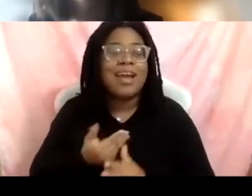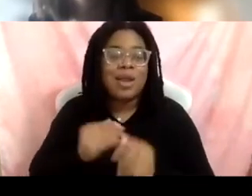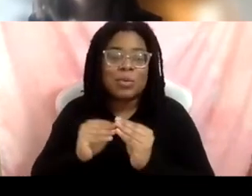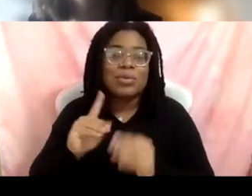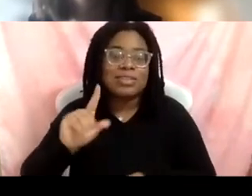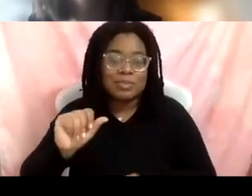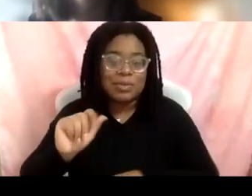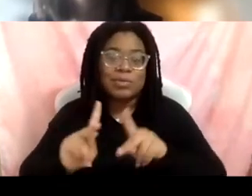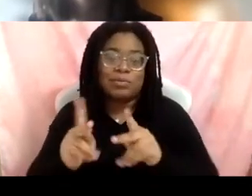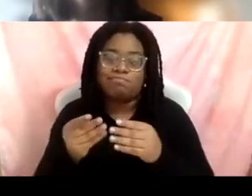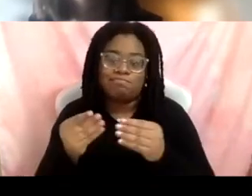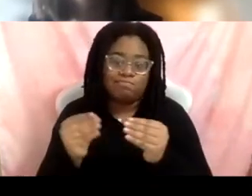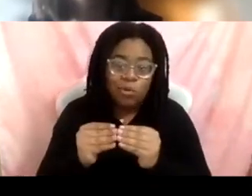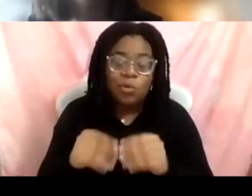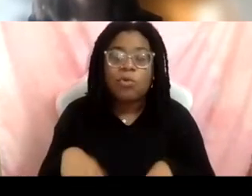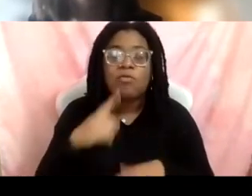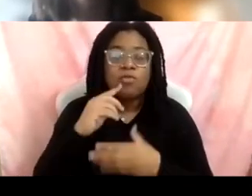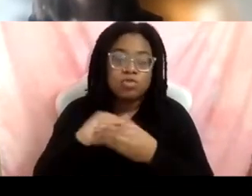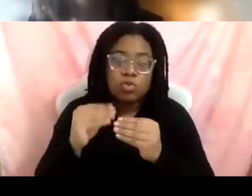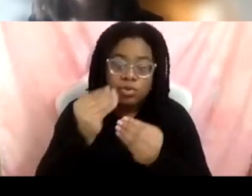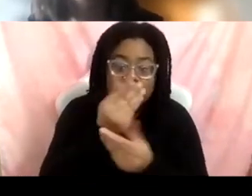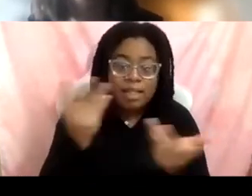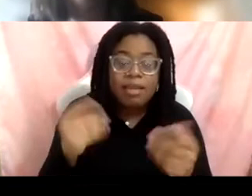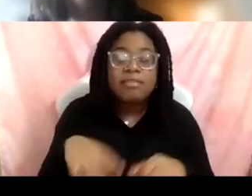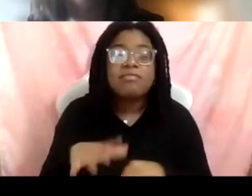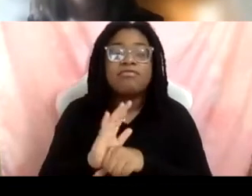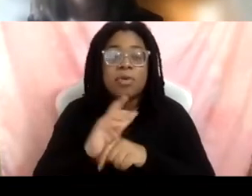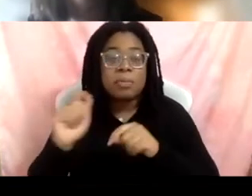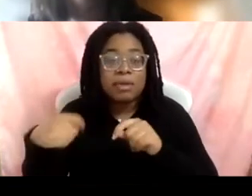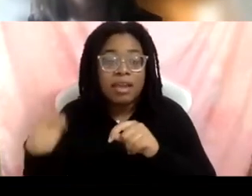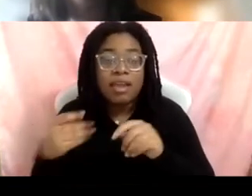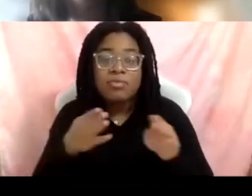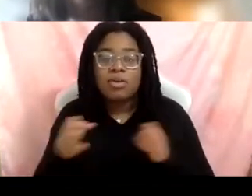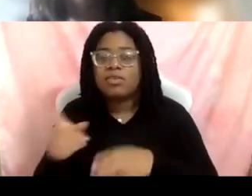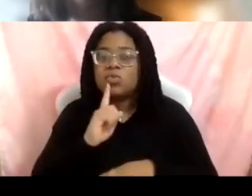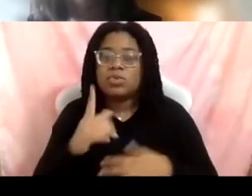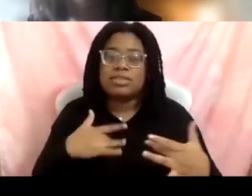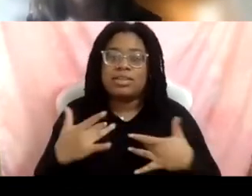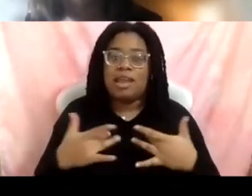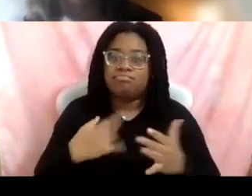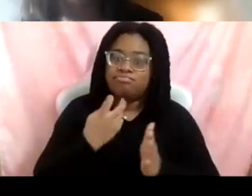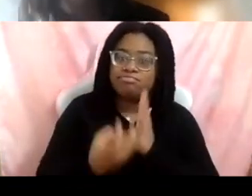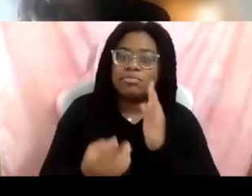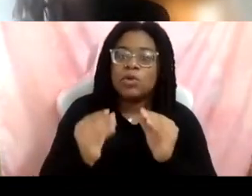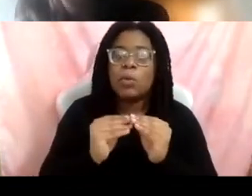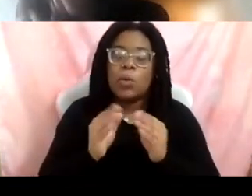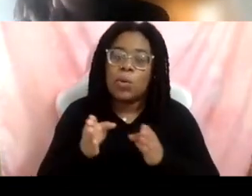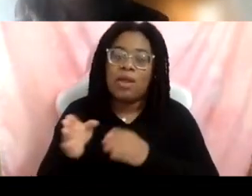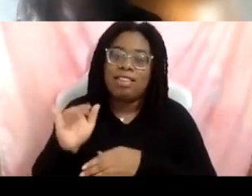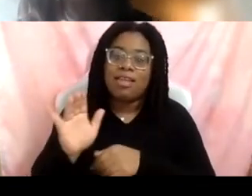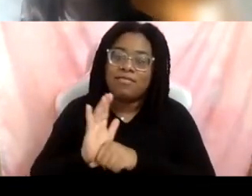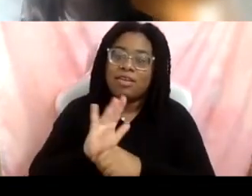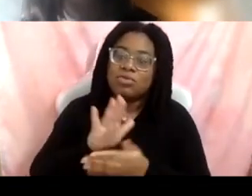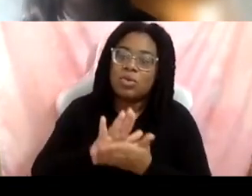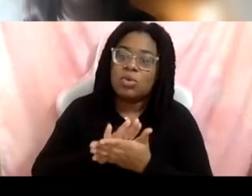in all aspects of the storytelling and filmmaking process, we are excited to dive into some ways that film school can ensure that their